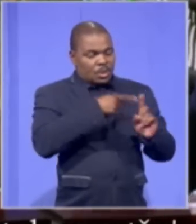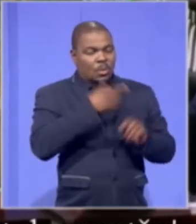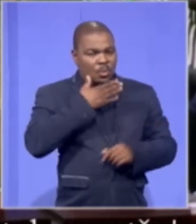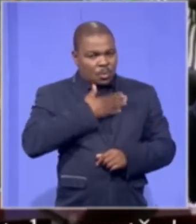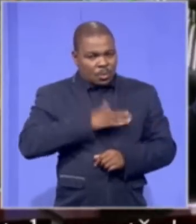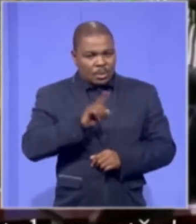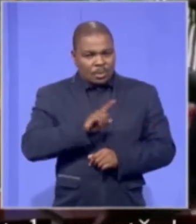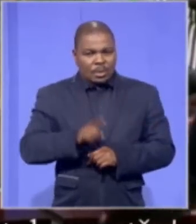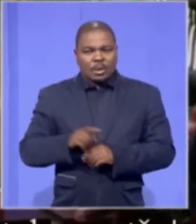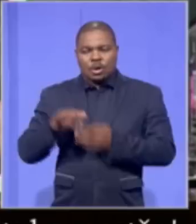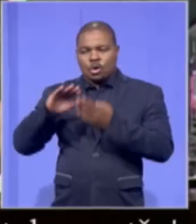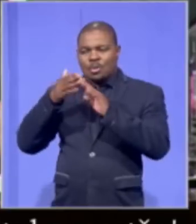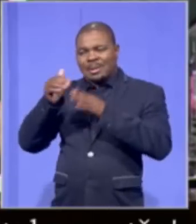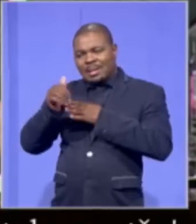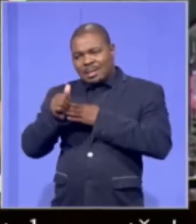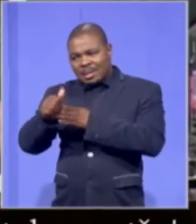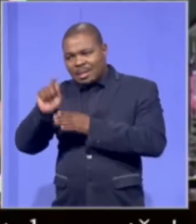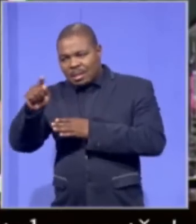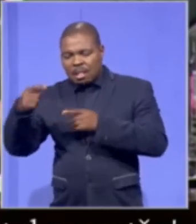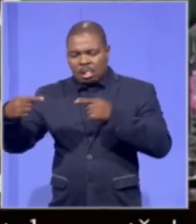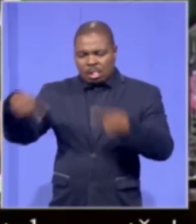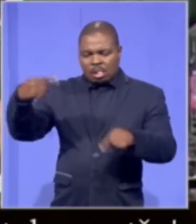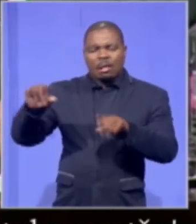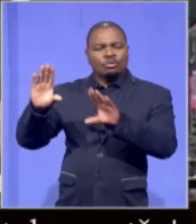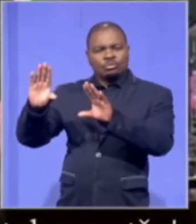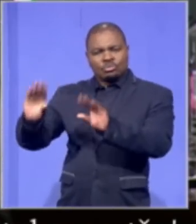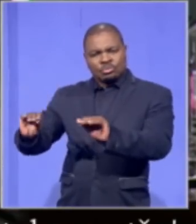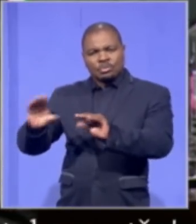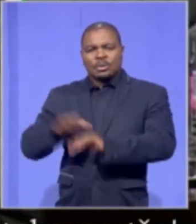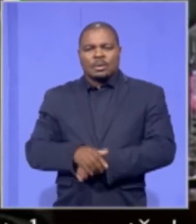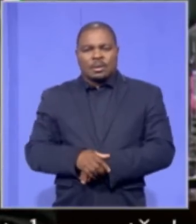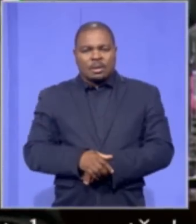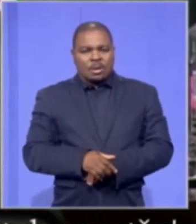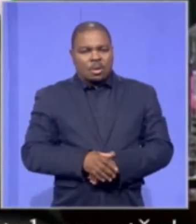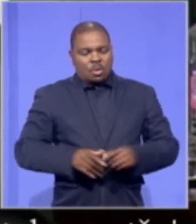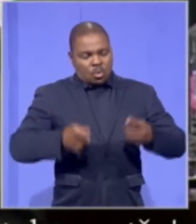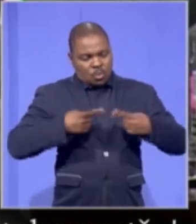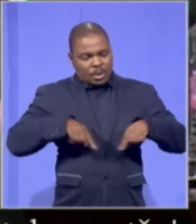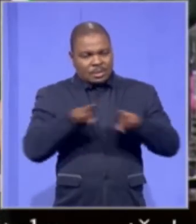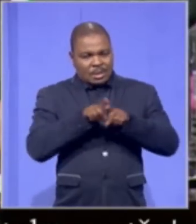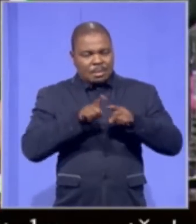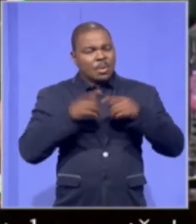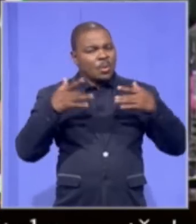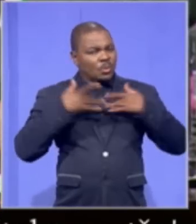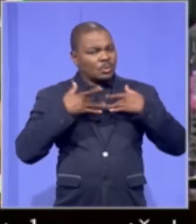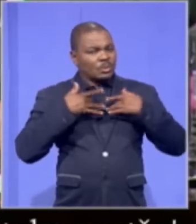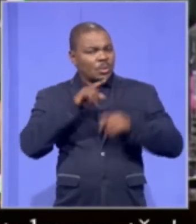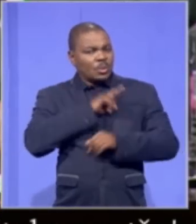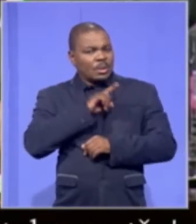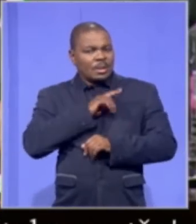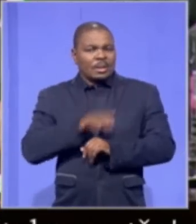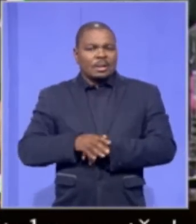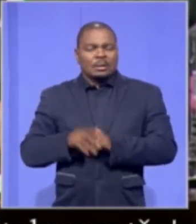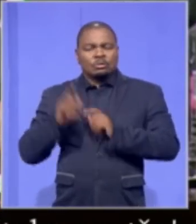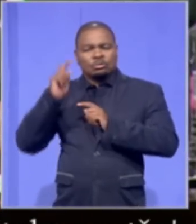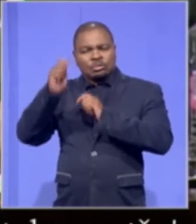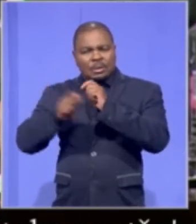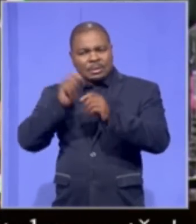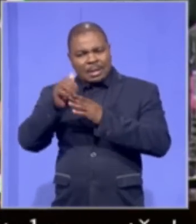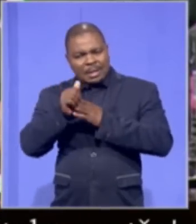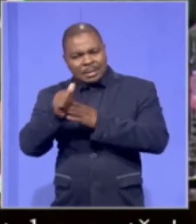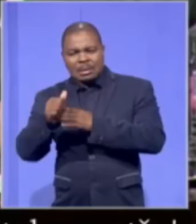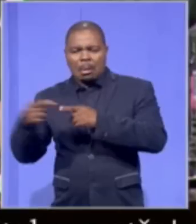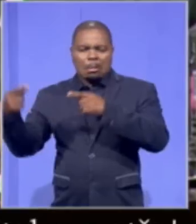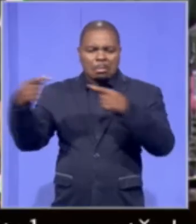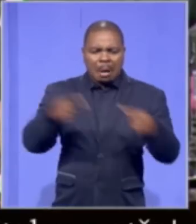ga baetapele ba setšhaba. We are also concerned about traditional leadership disputes.